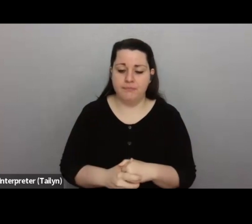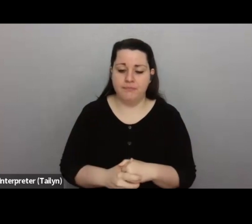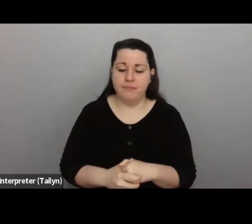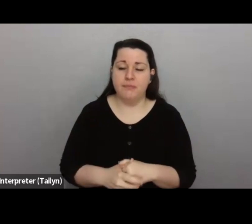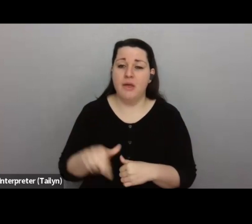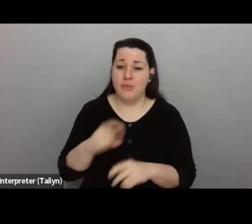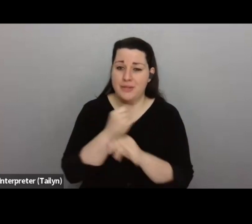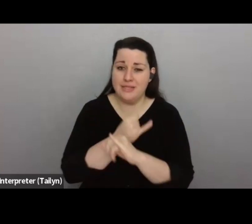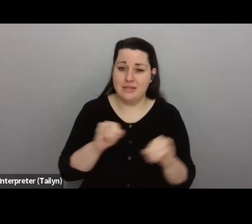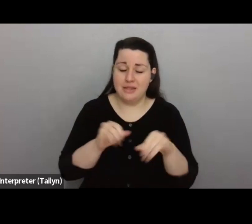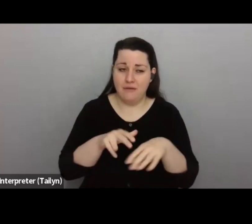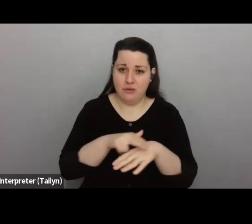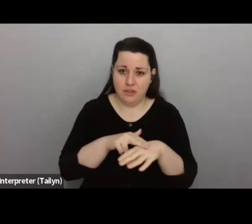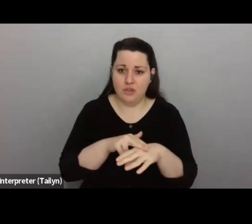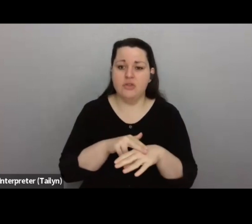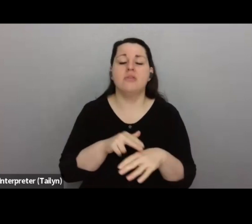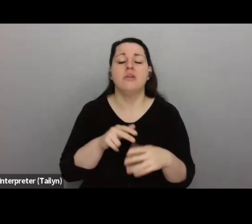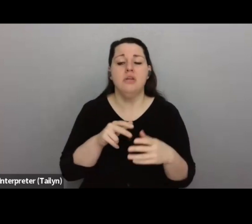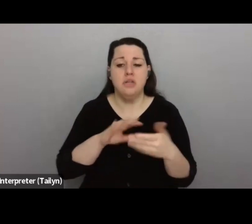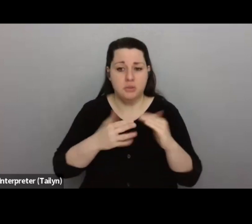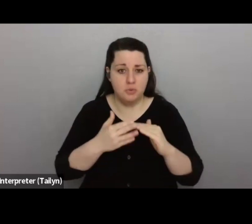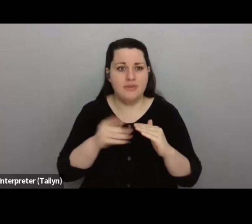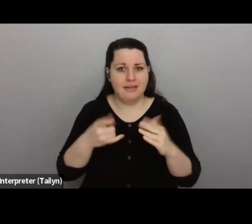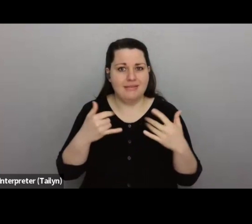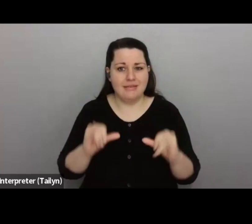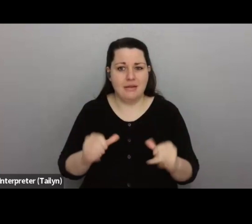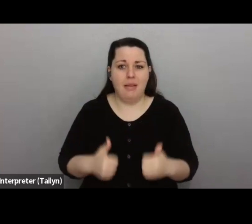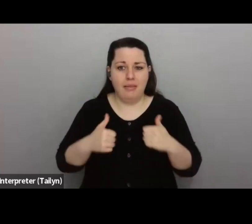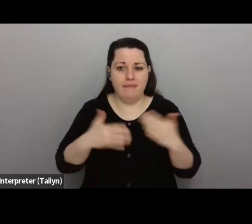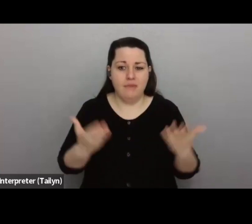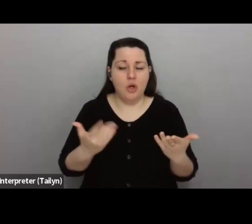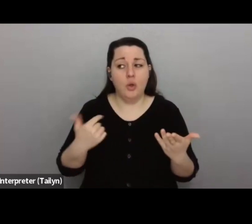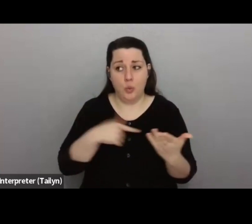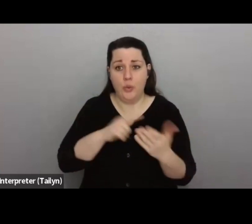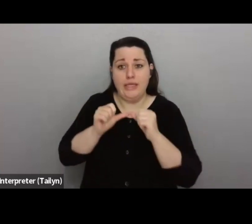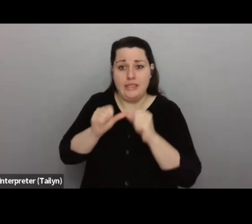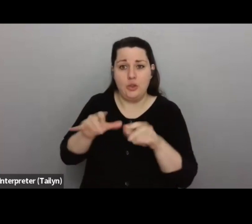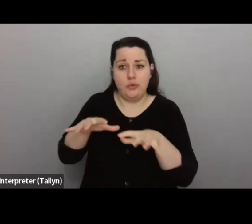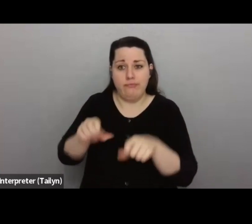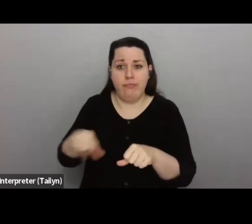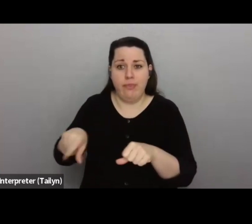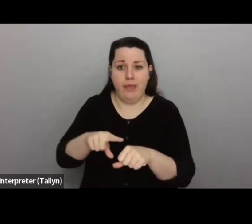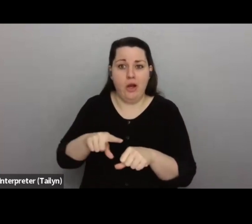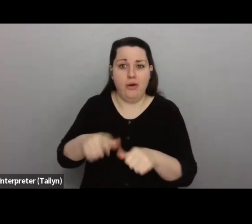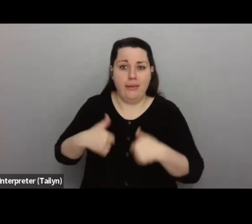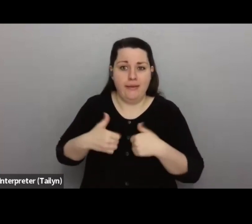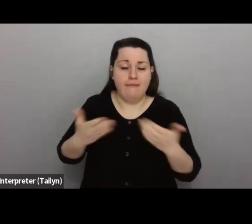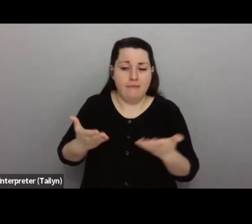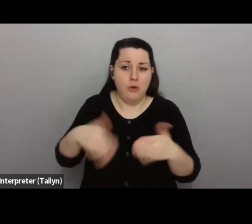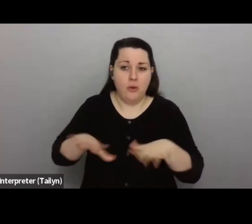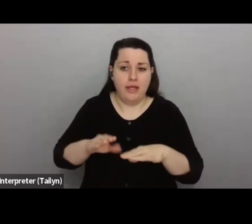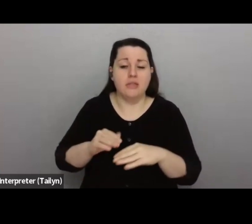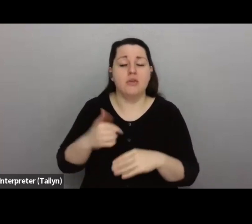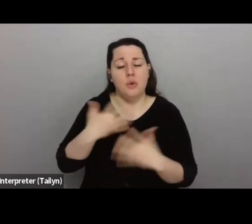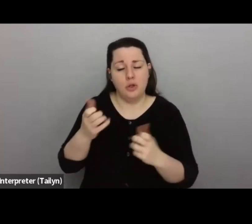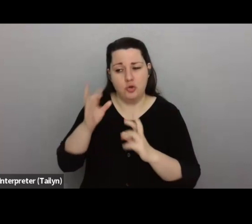These sovereign nations and communities are still thriving here, and we continue to occupy their lands. So we would like to give a moment of respect to them, as well